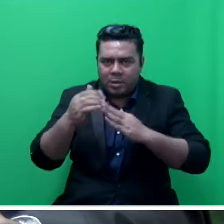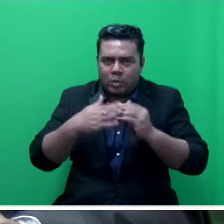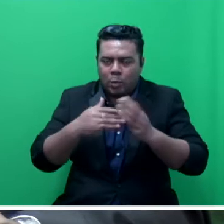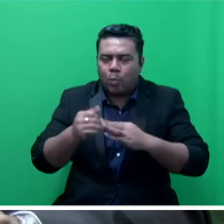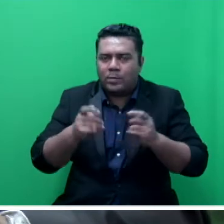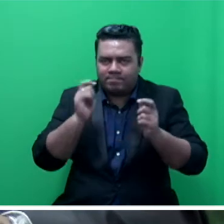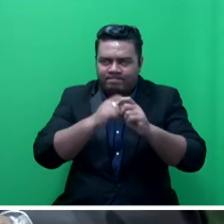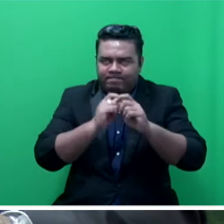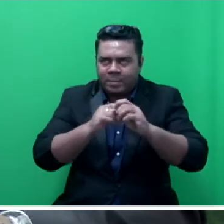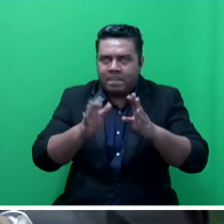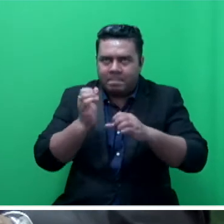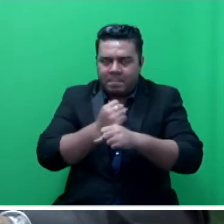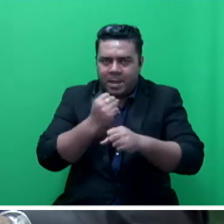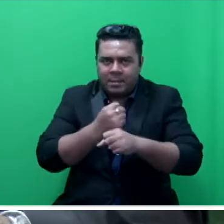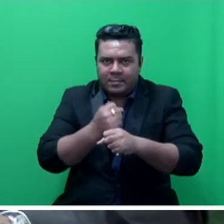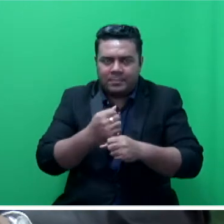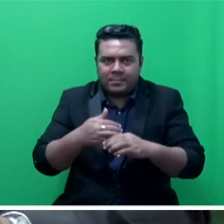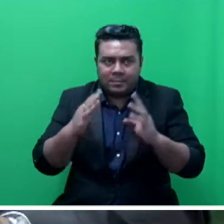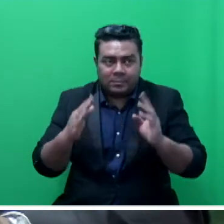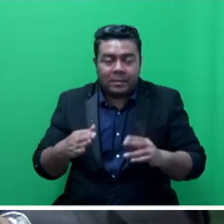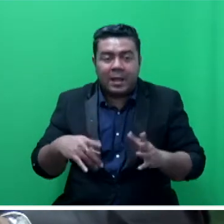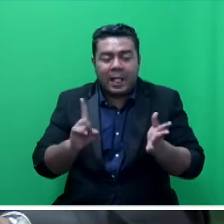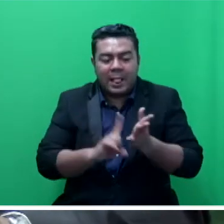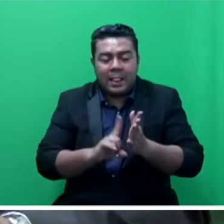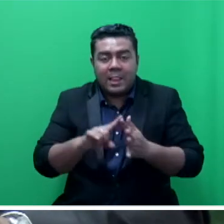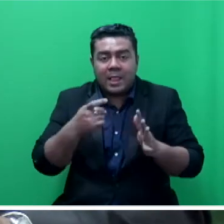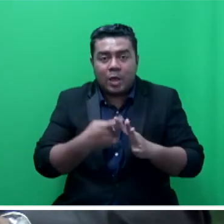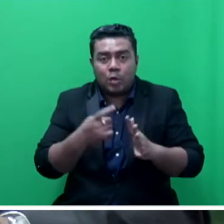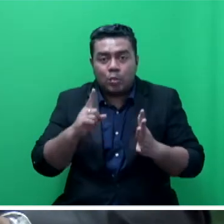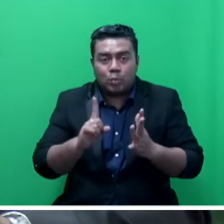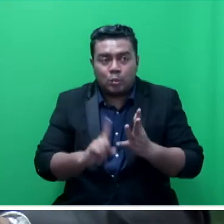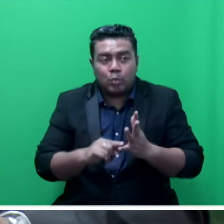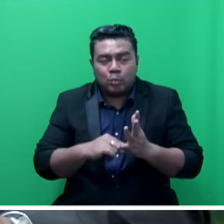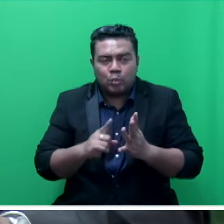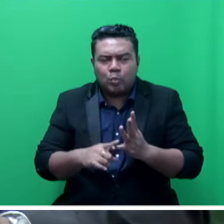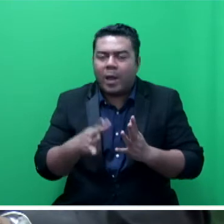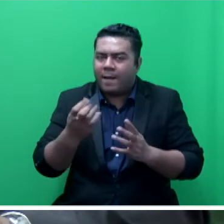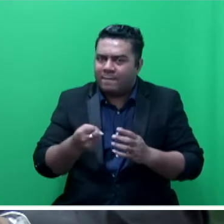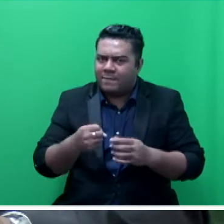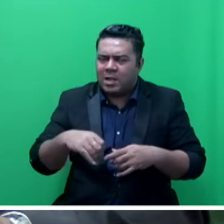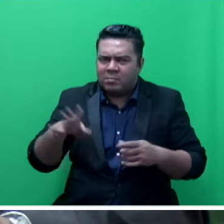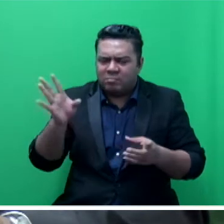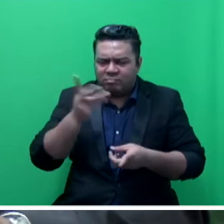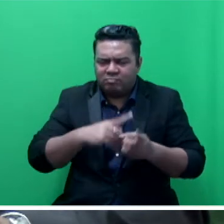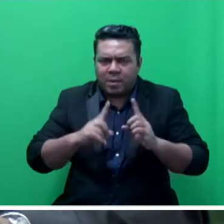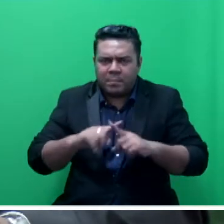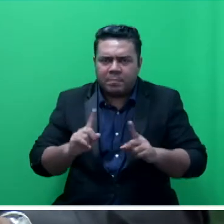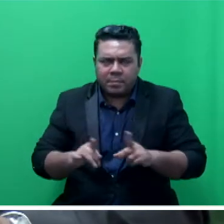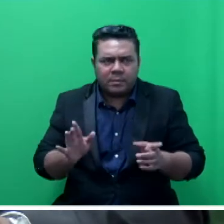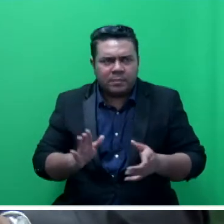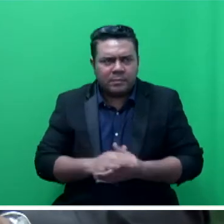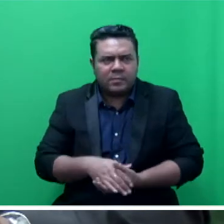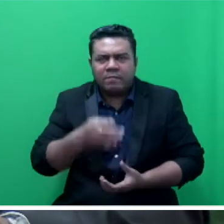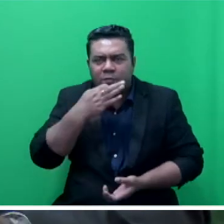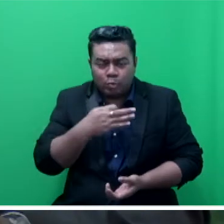built. Mr. Speaker, sir, Lekutu District School sustained minor damages during TC Yasa,